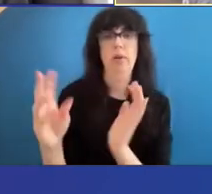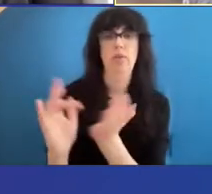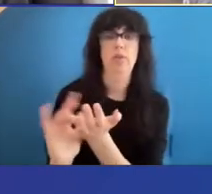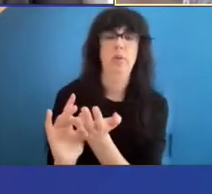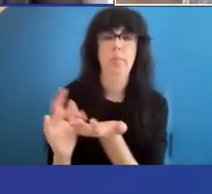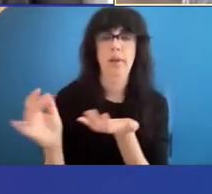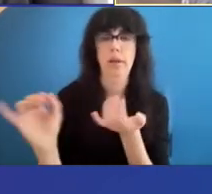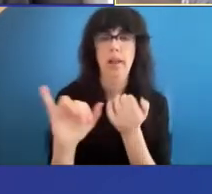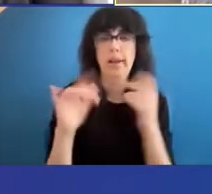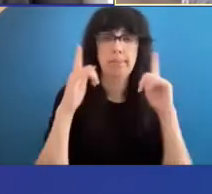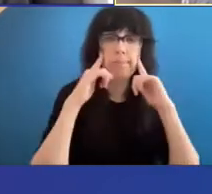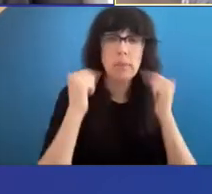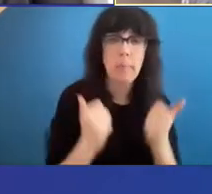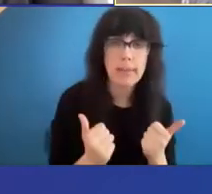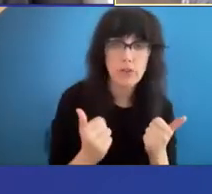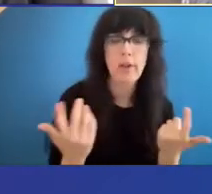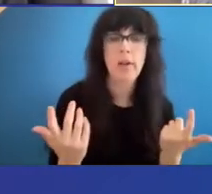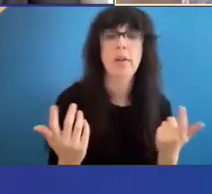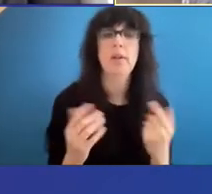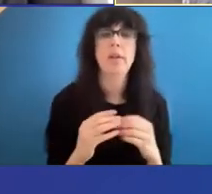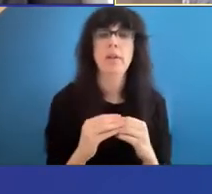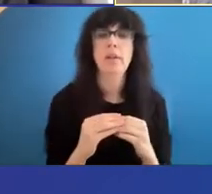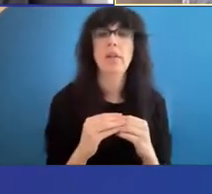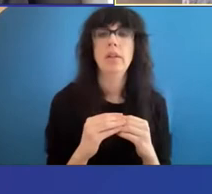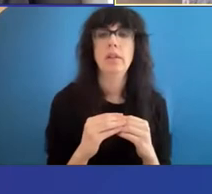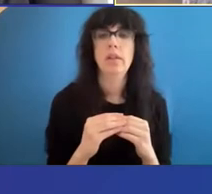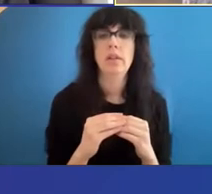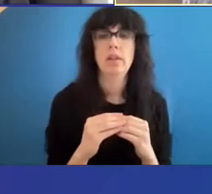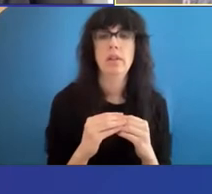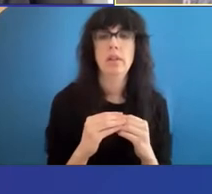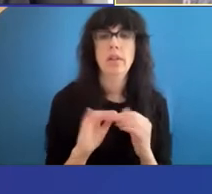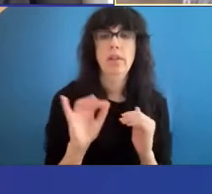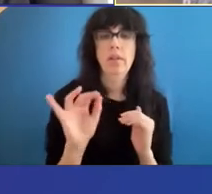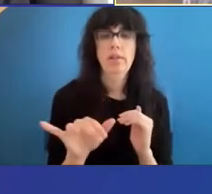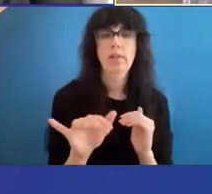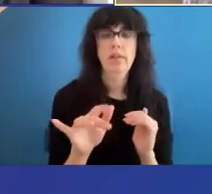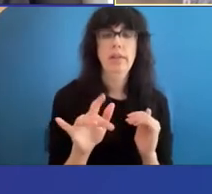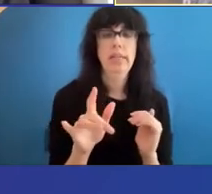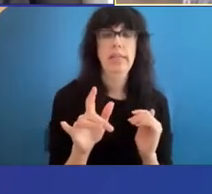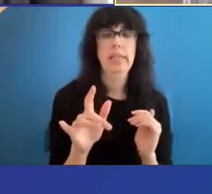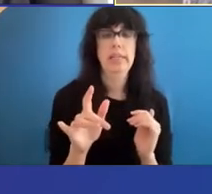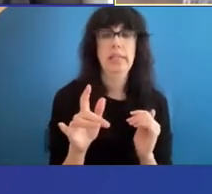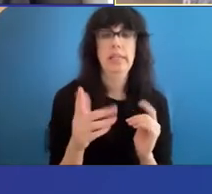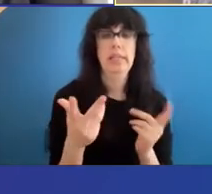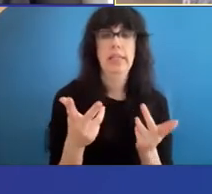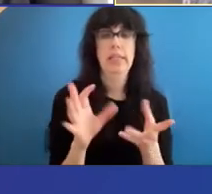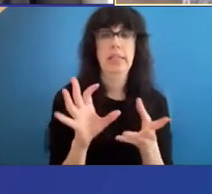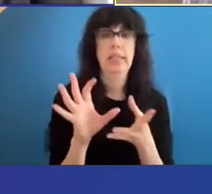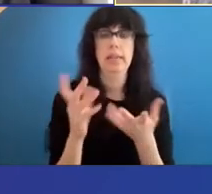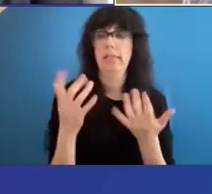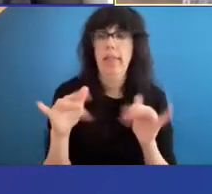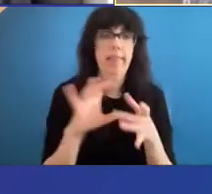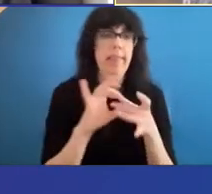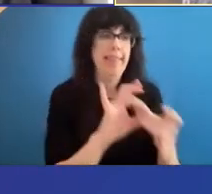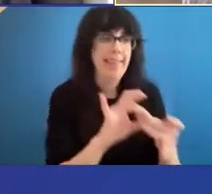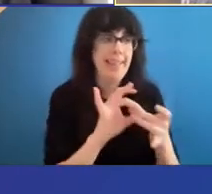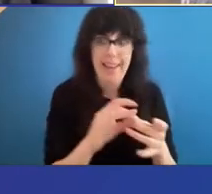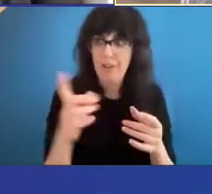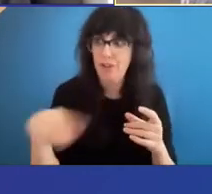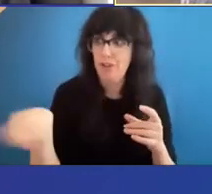know, dementia, that the connection that they find with, say, their grandchildren, with their